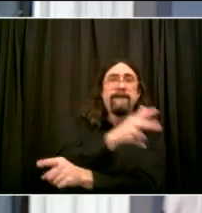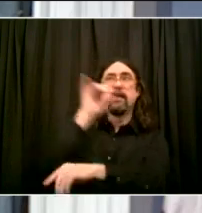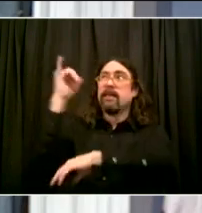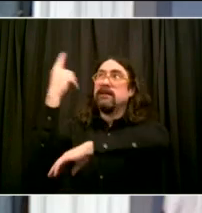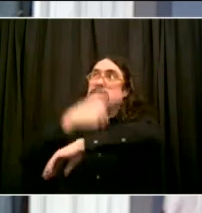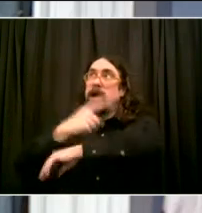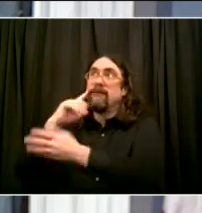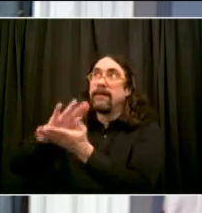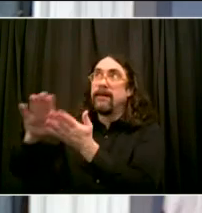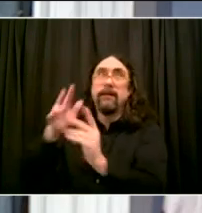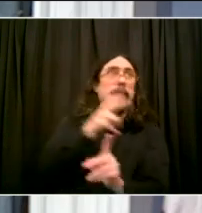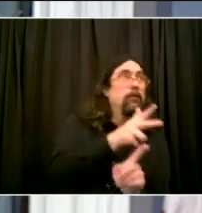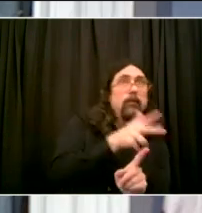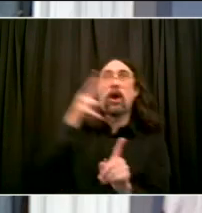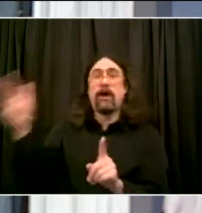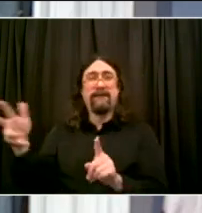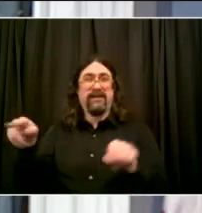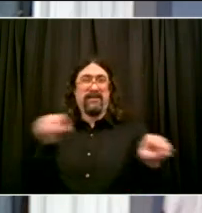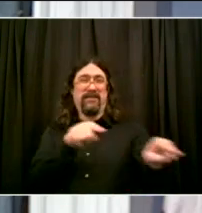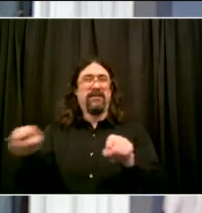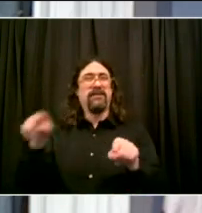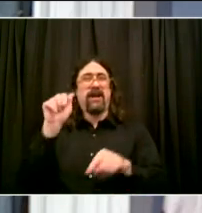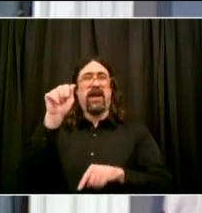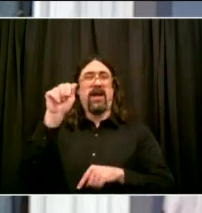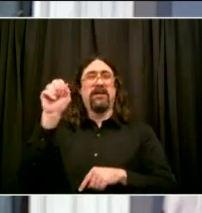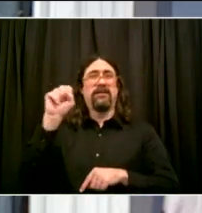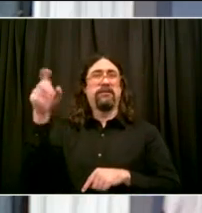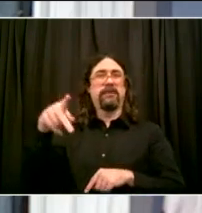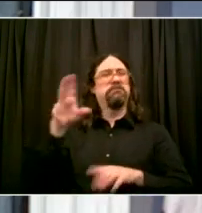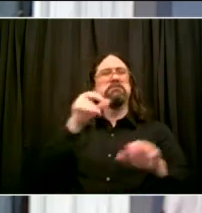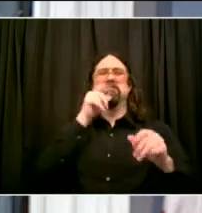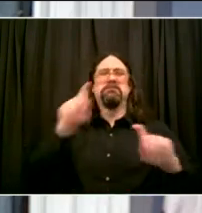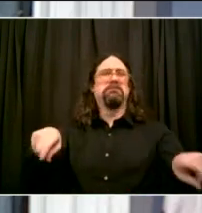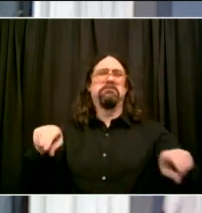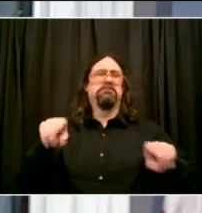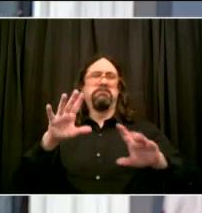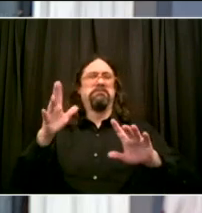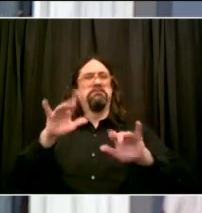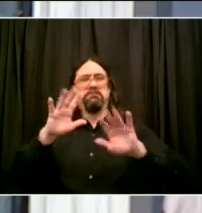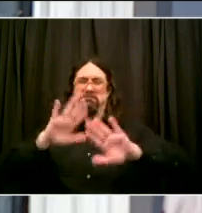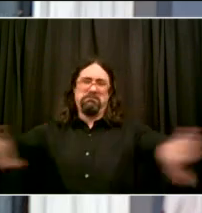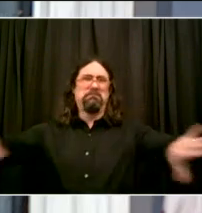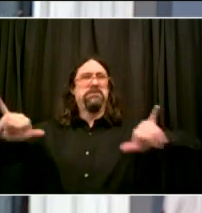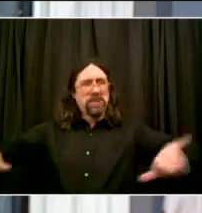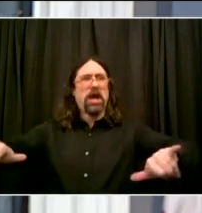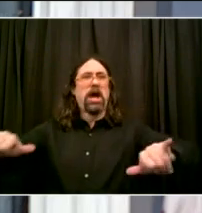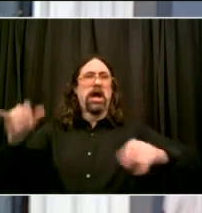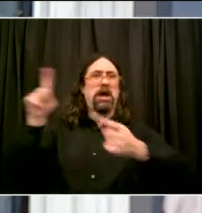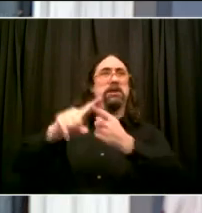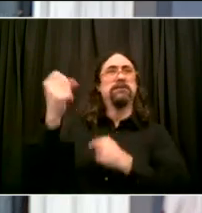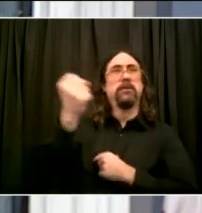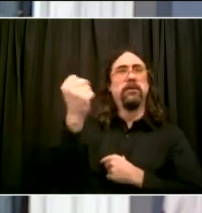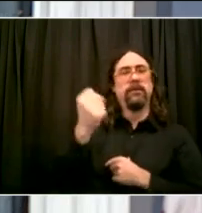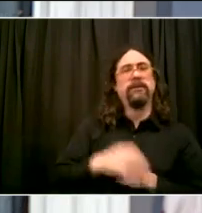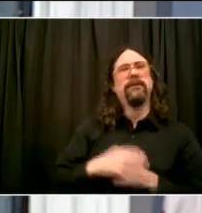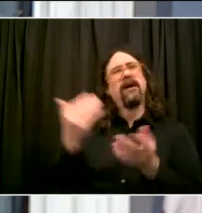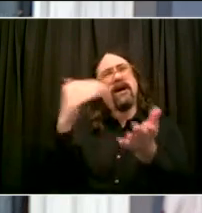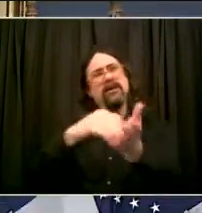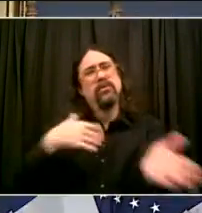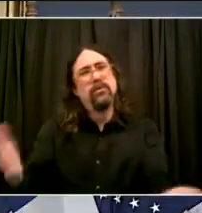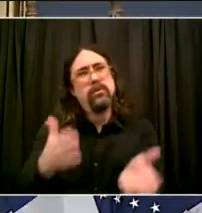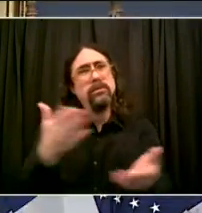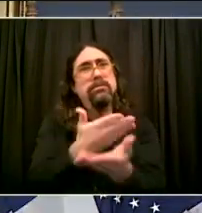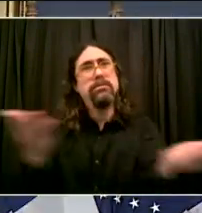Sanitation, they did a great job, but to all the residents who listened and to everybody who stayed off the road yesterday, thank you for doing your part as well. Thank you,